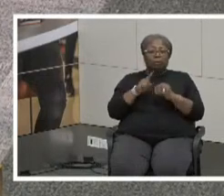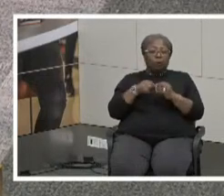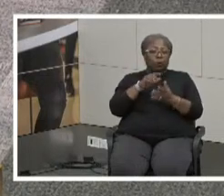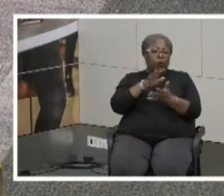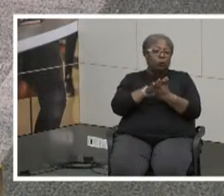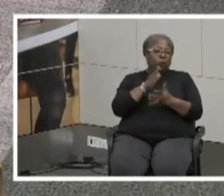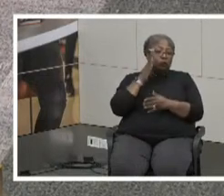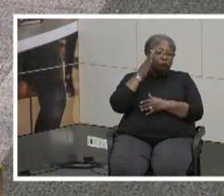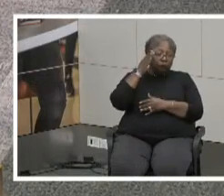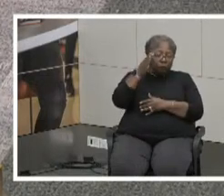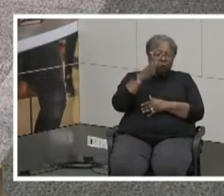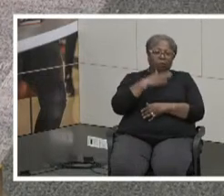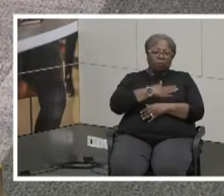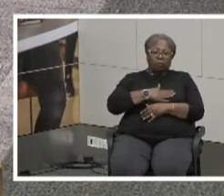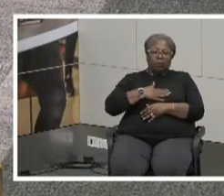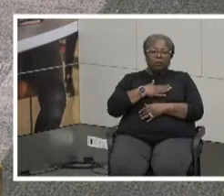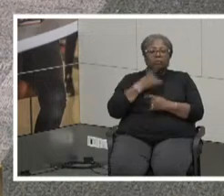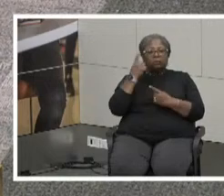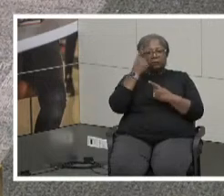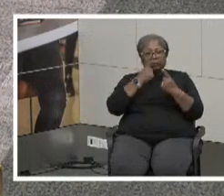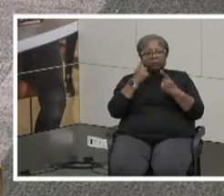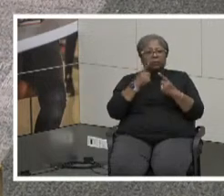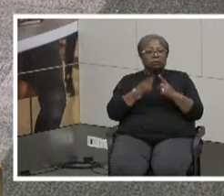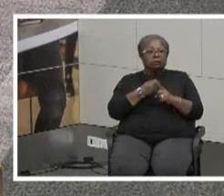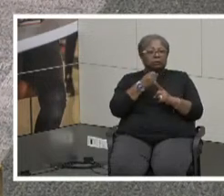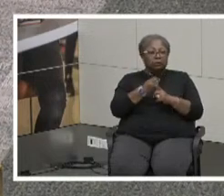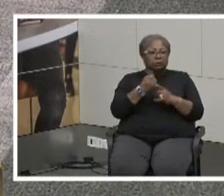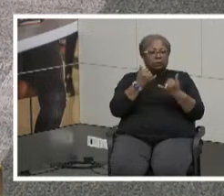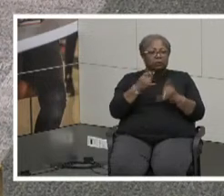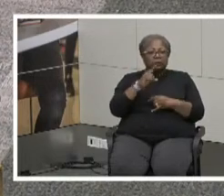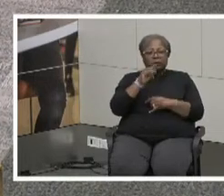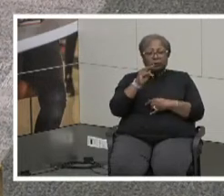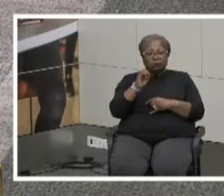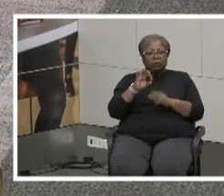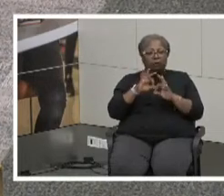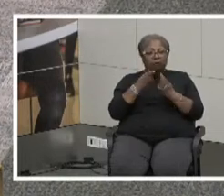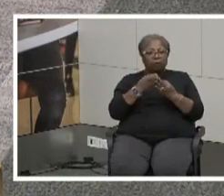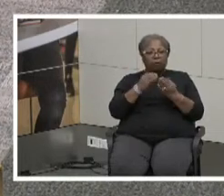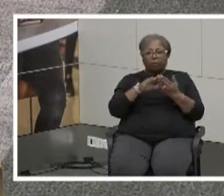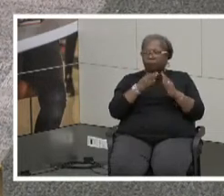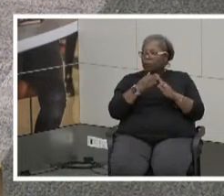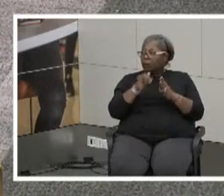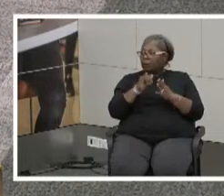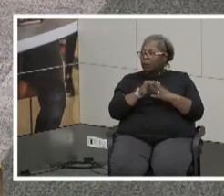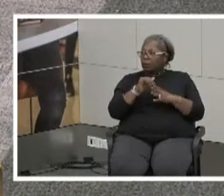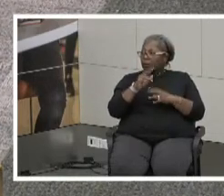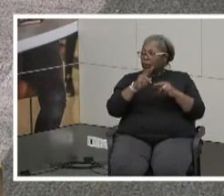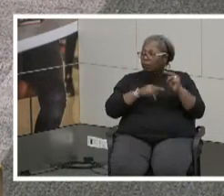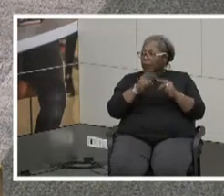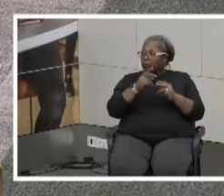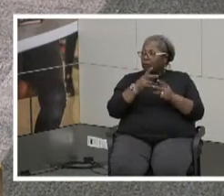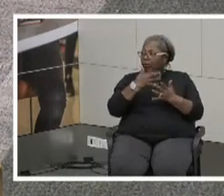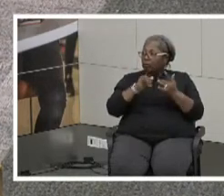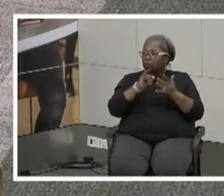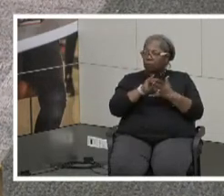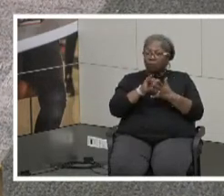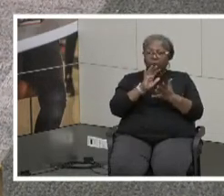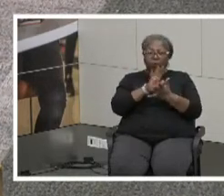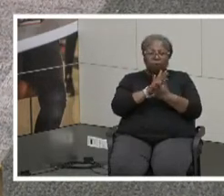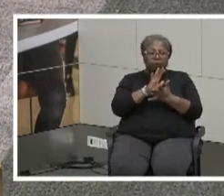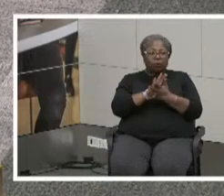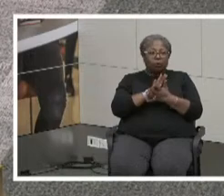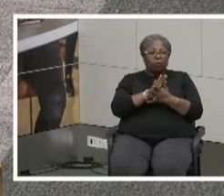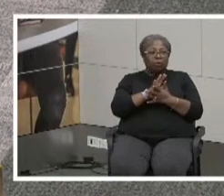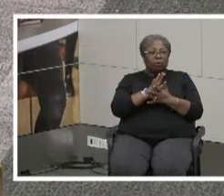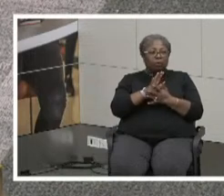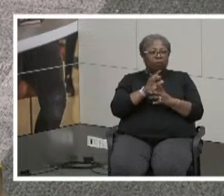school's future please consider the impact on current Zone families and the communities that we have built around the school around this school